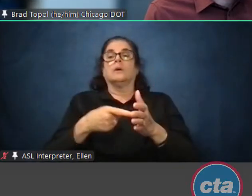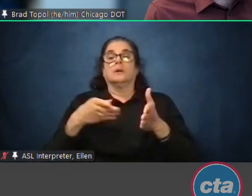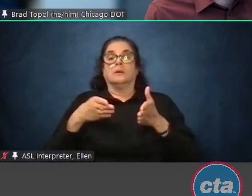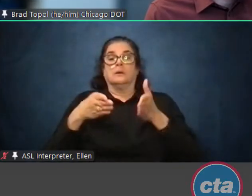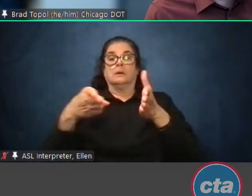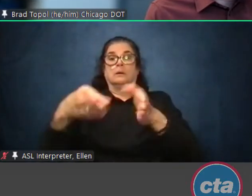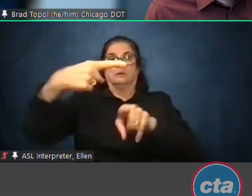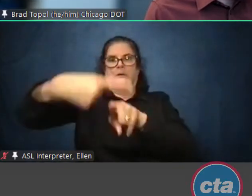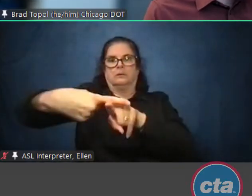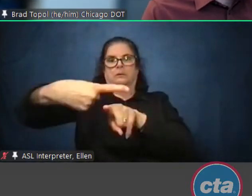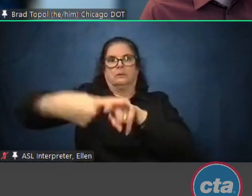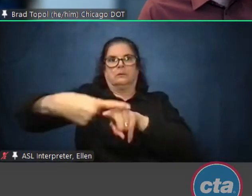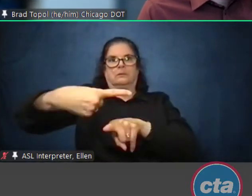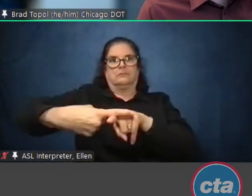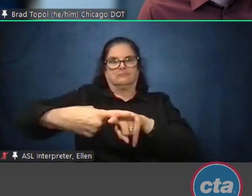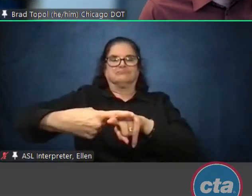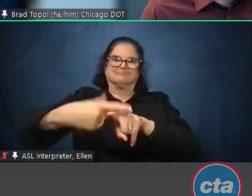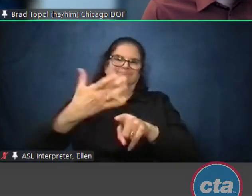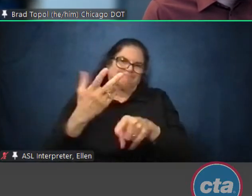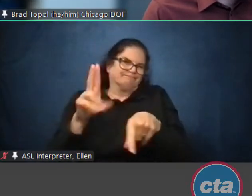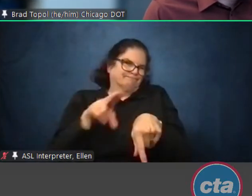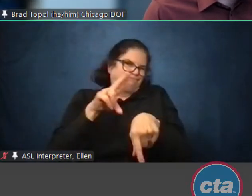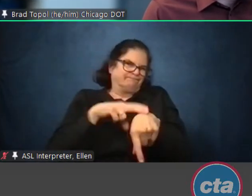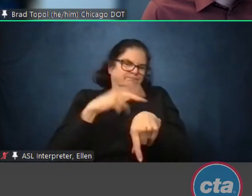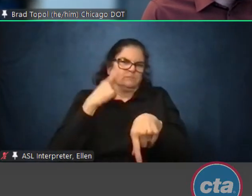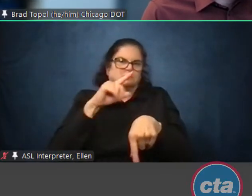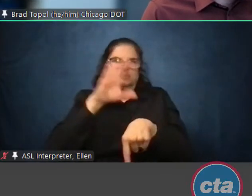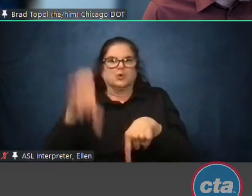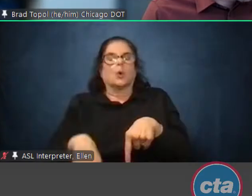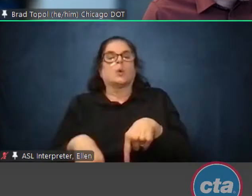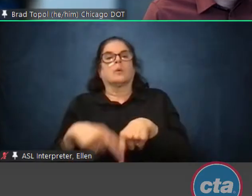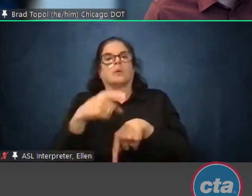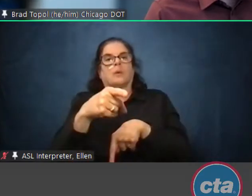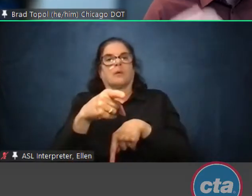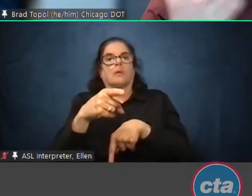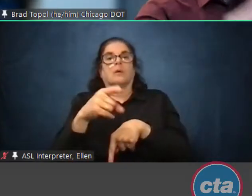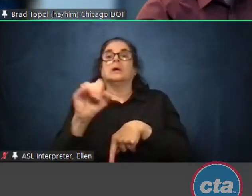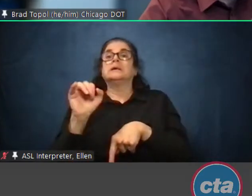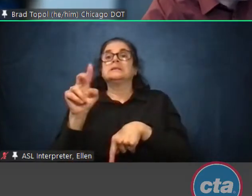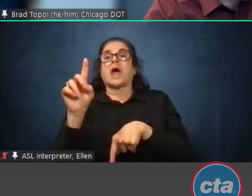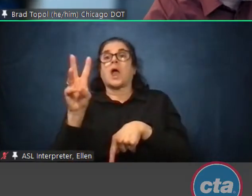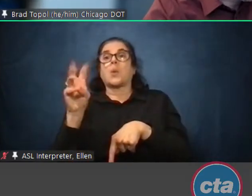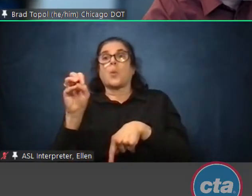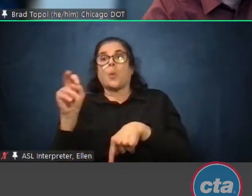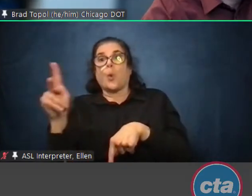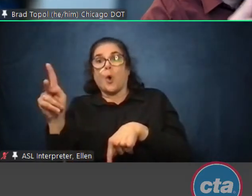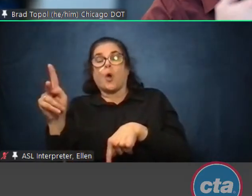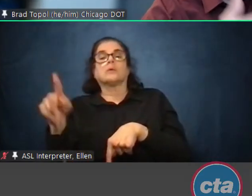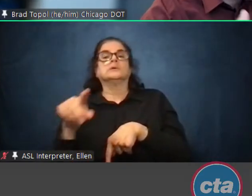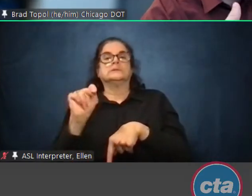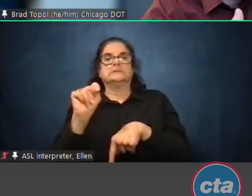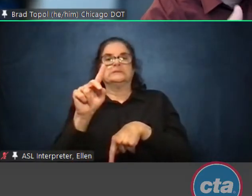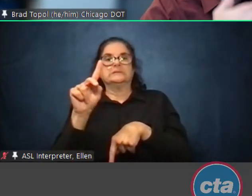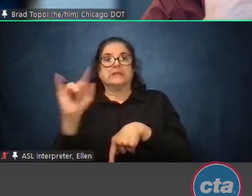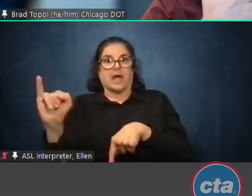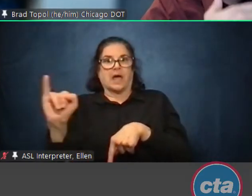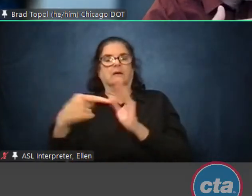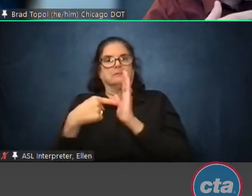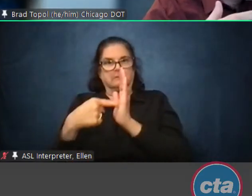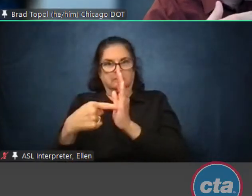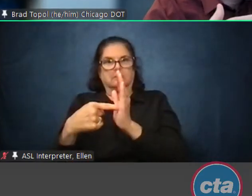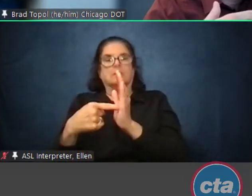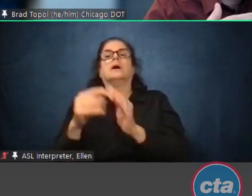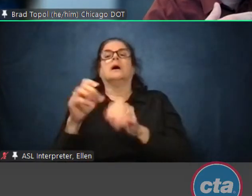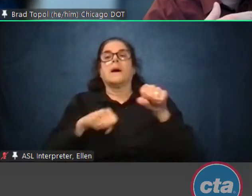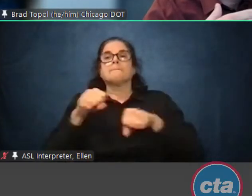typical intersection here. Again, highlighting that we would have a sidewalk, tactile directional indicators, and then a raised bike lane, and